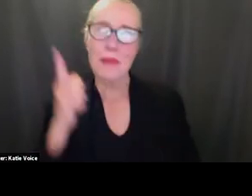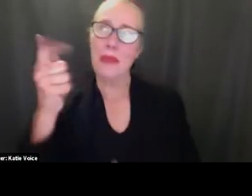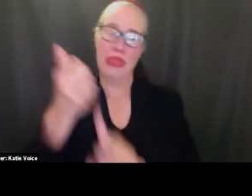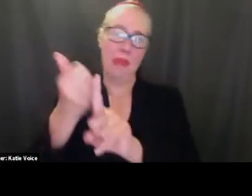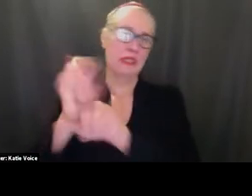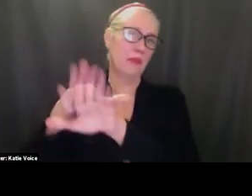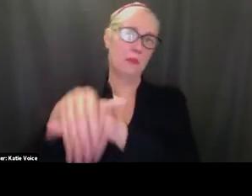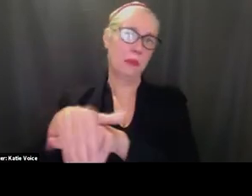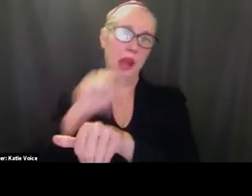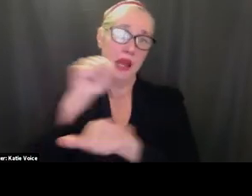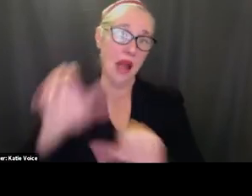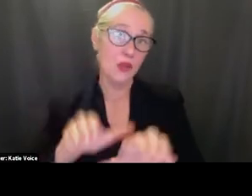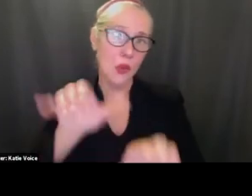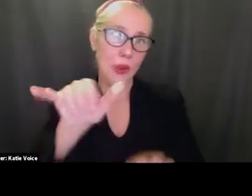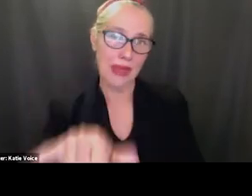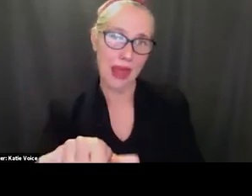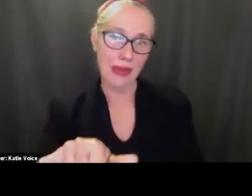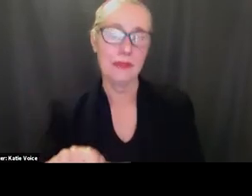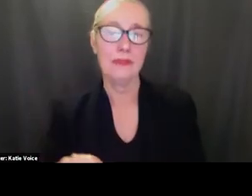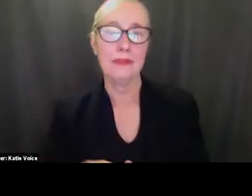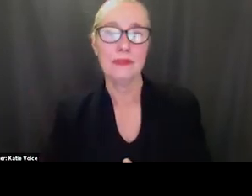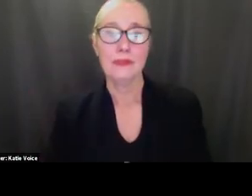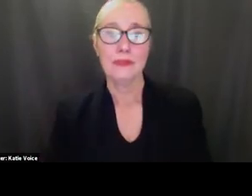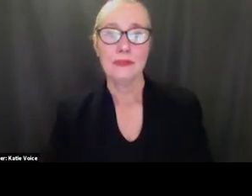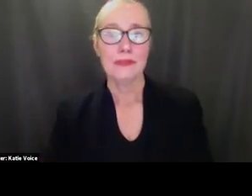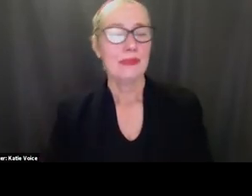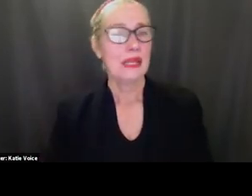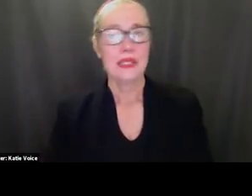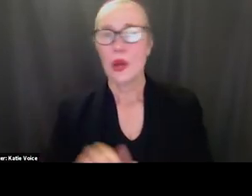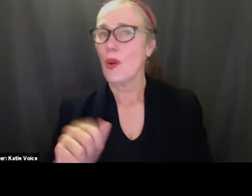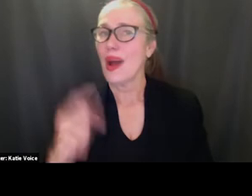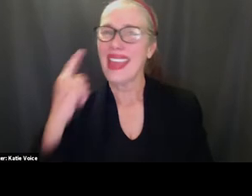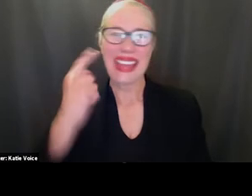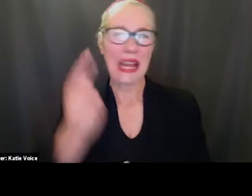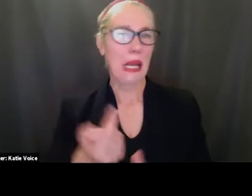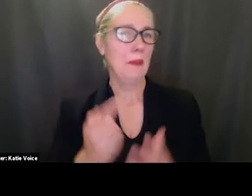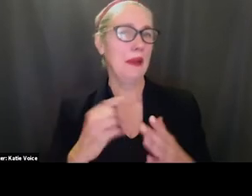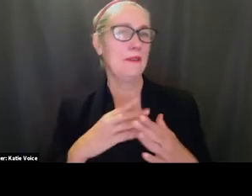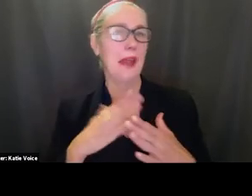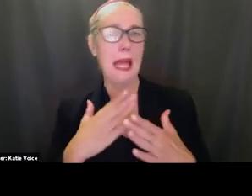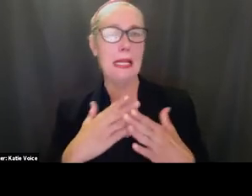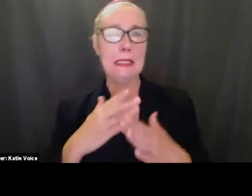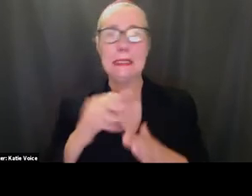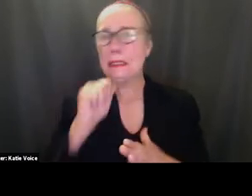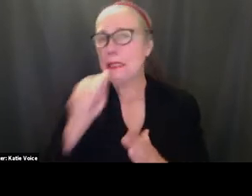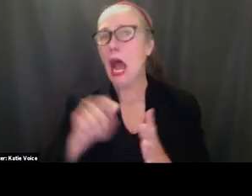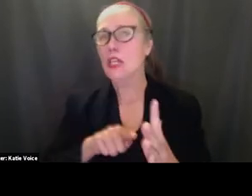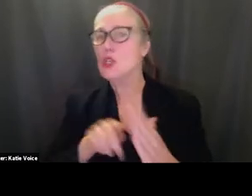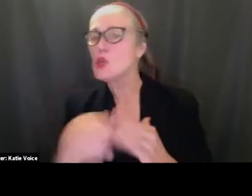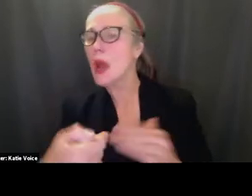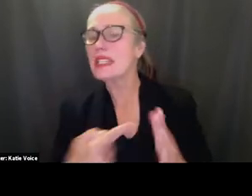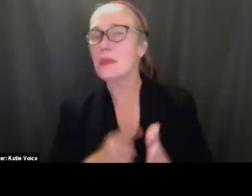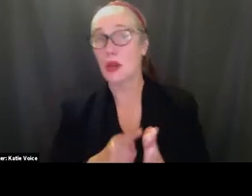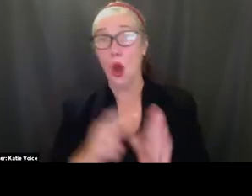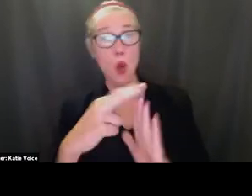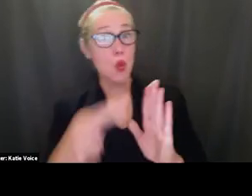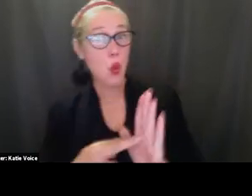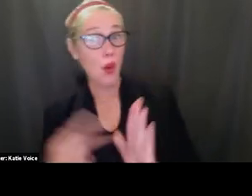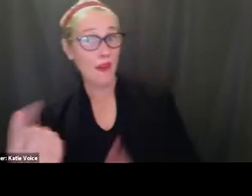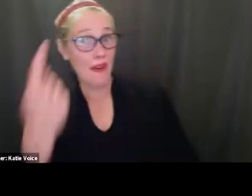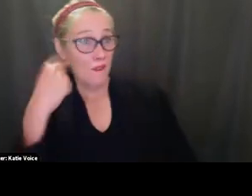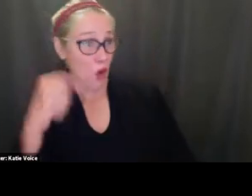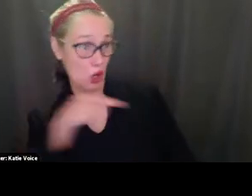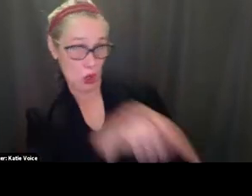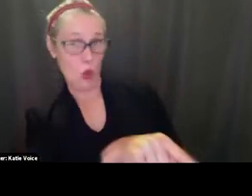think that there's a lot of you know non-transparency around this issue of rules for thee and not for me um and if you